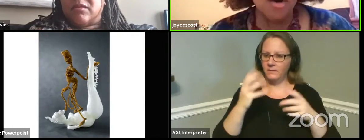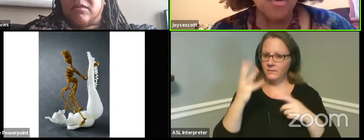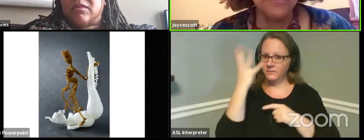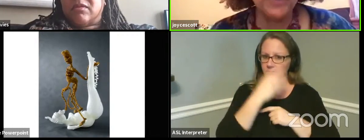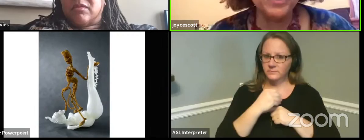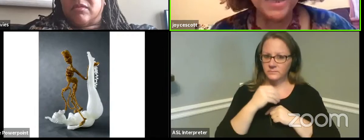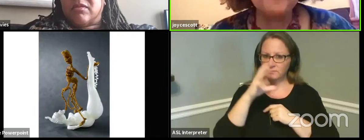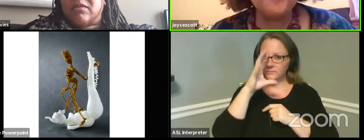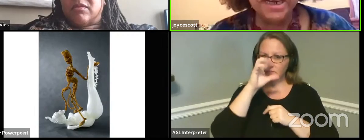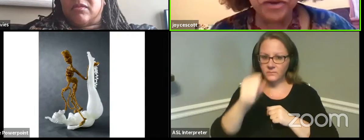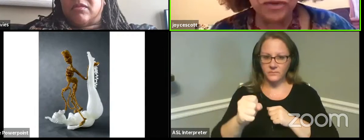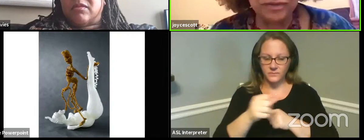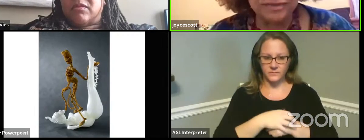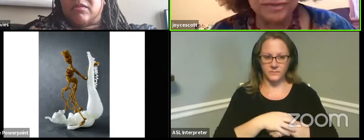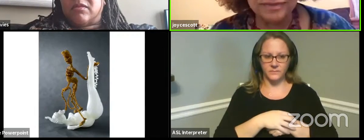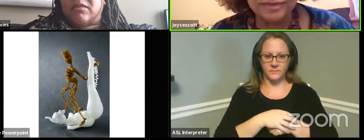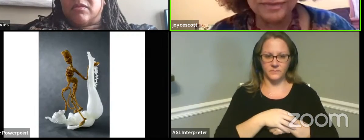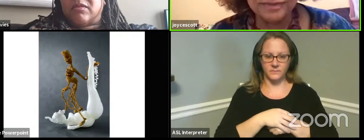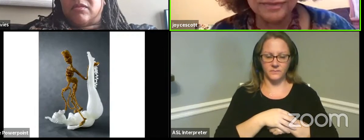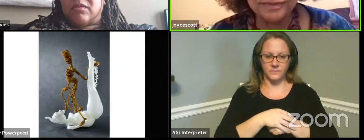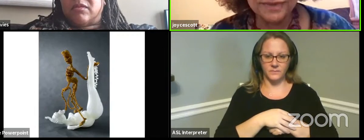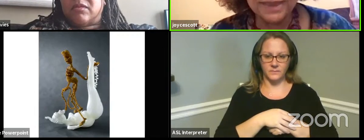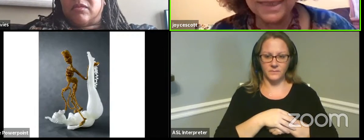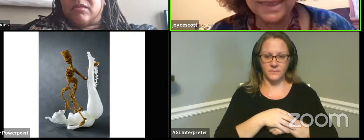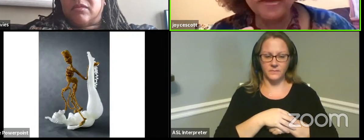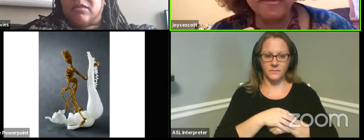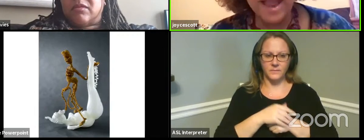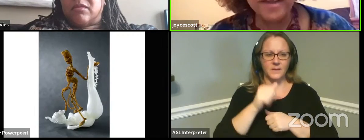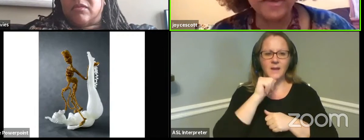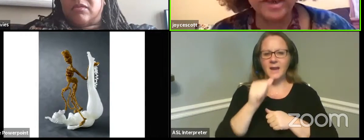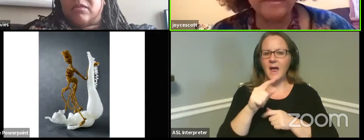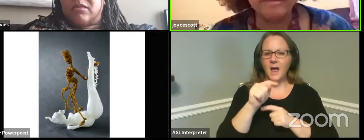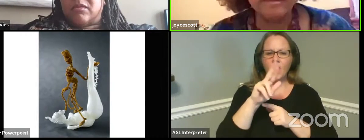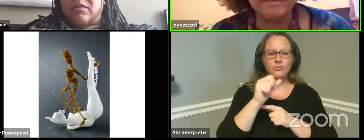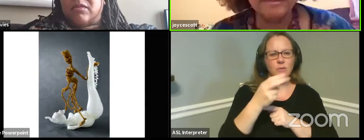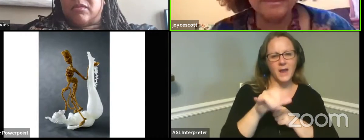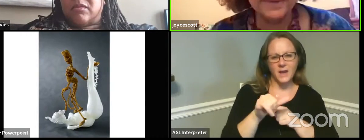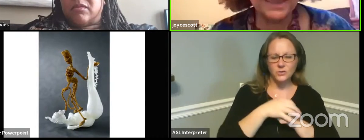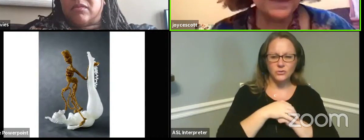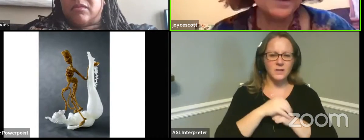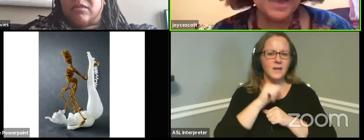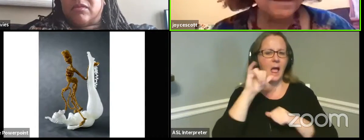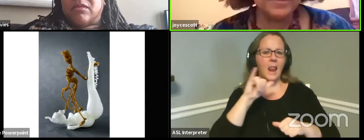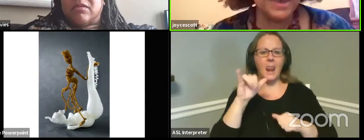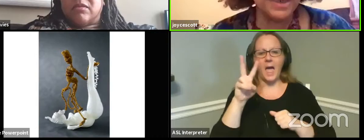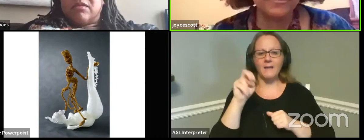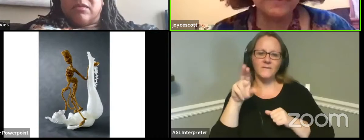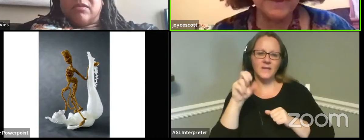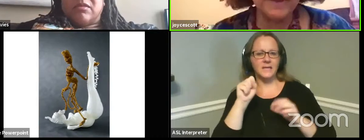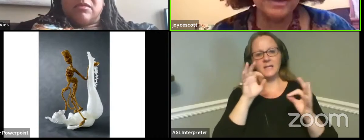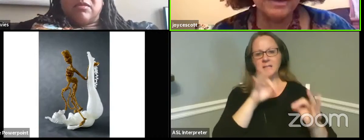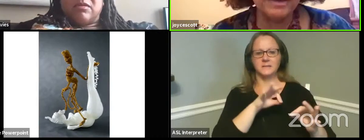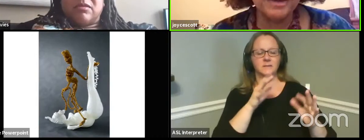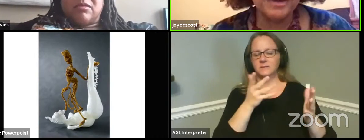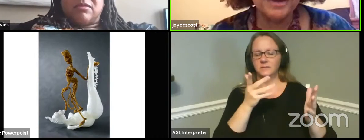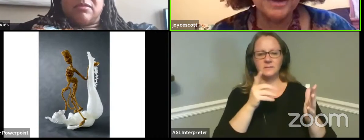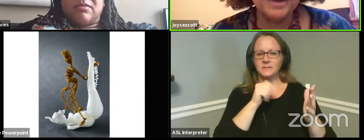And also not venal. And not trashy. That's not